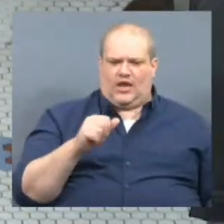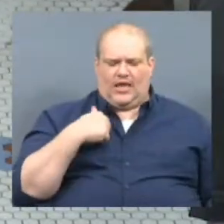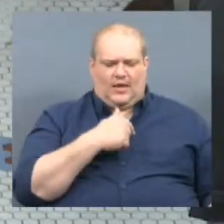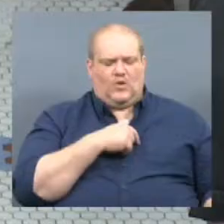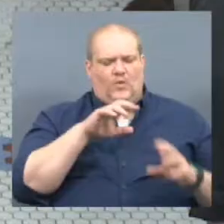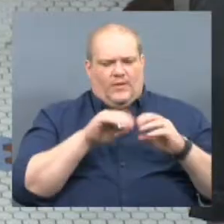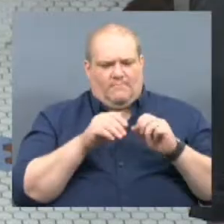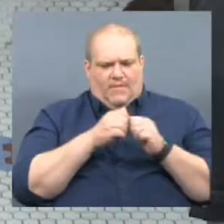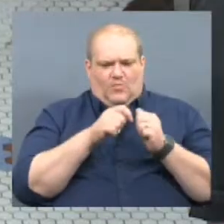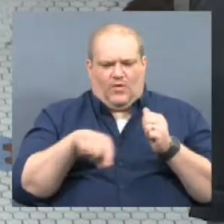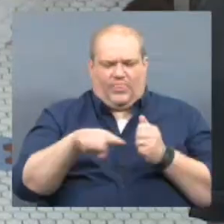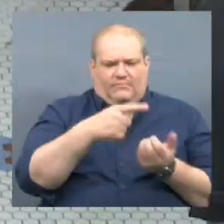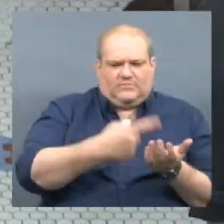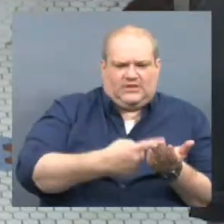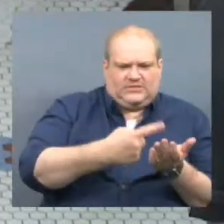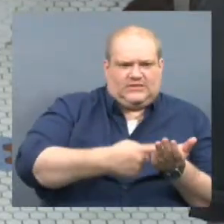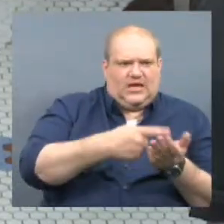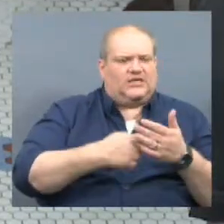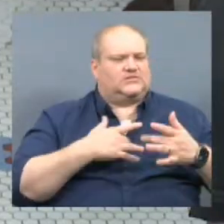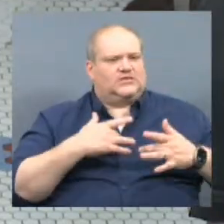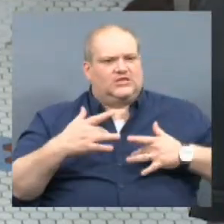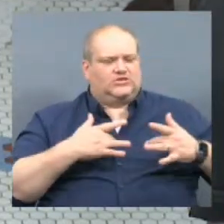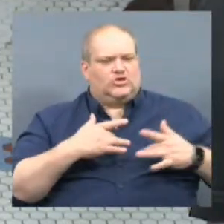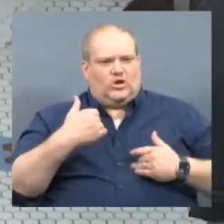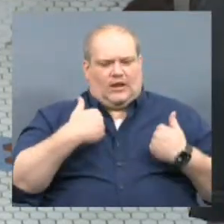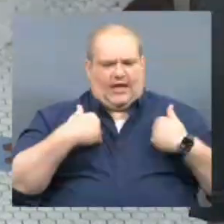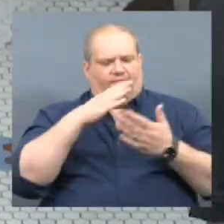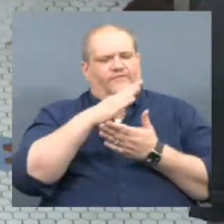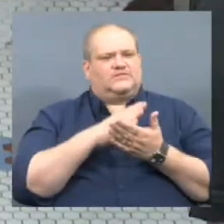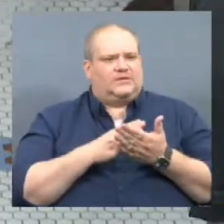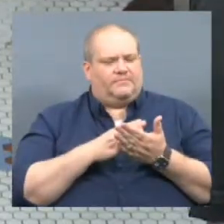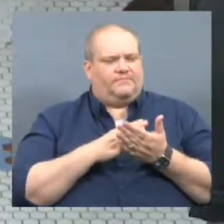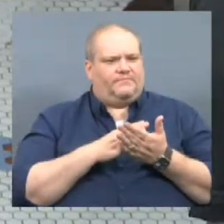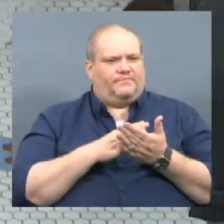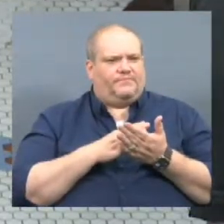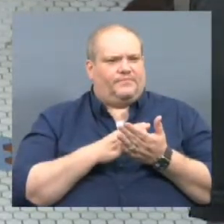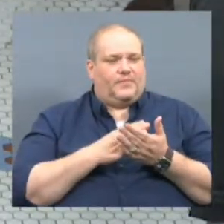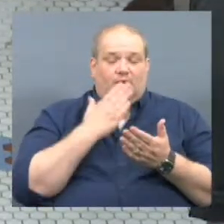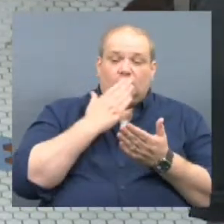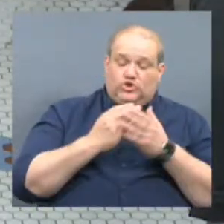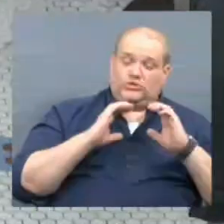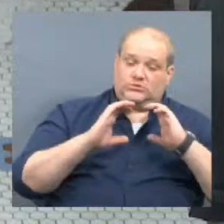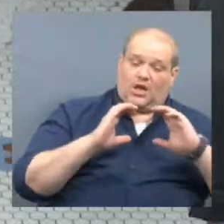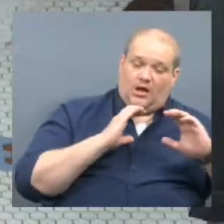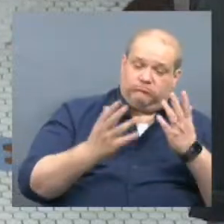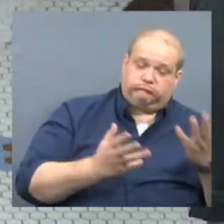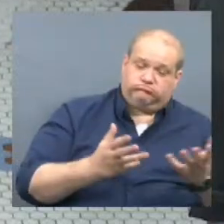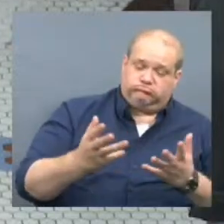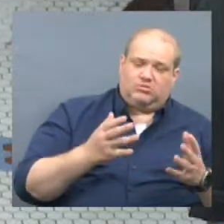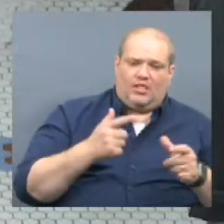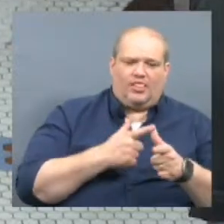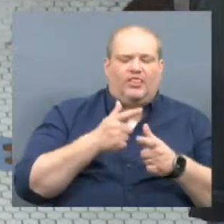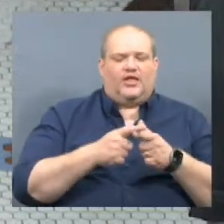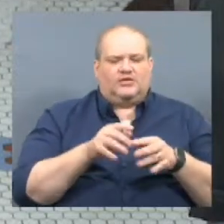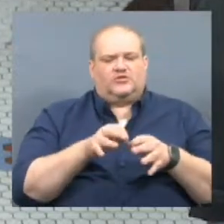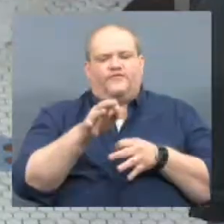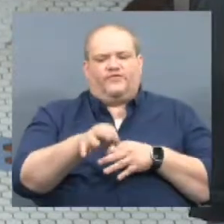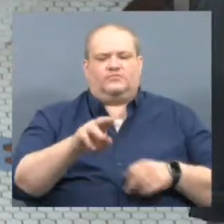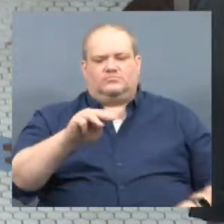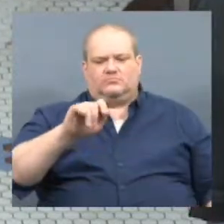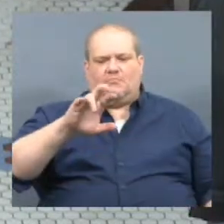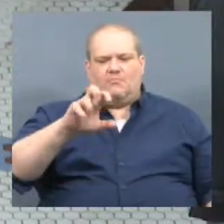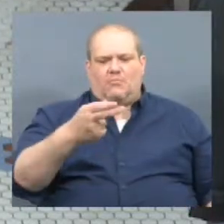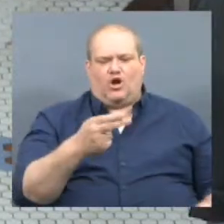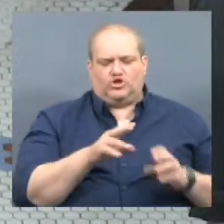with them. We discussed concerns. We had a good conversation. We then deferred to the March meeting at